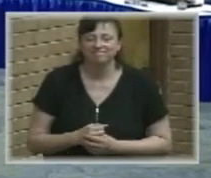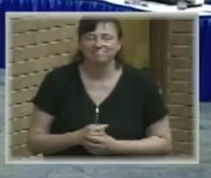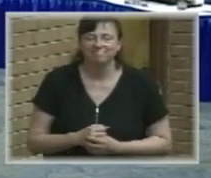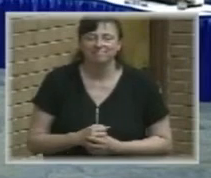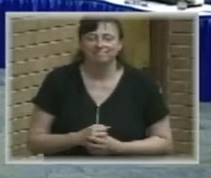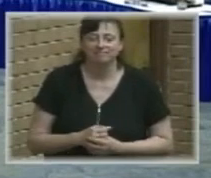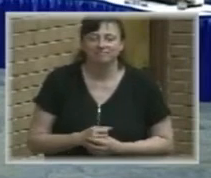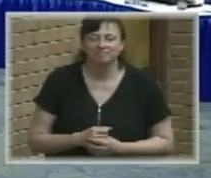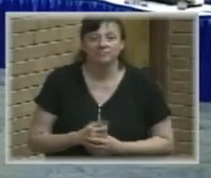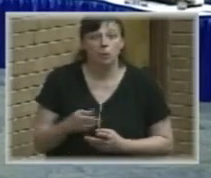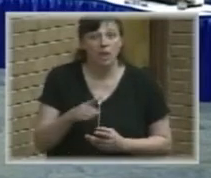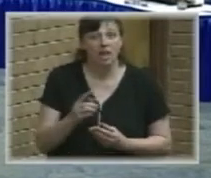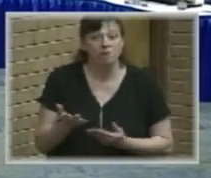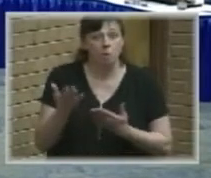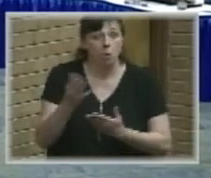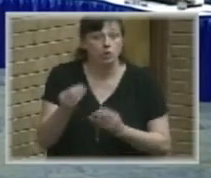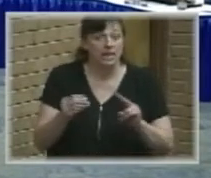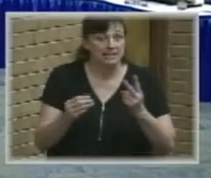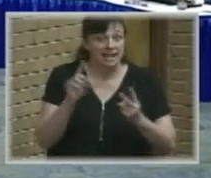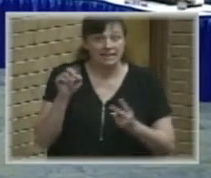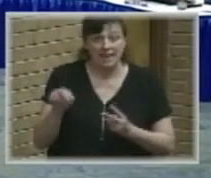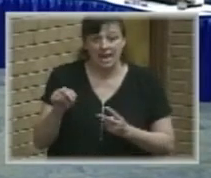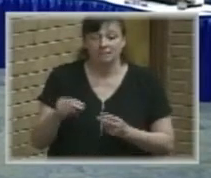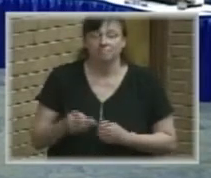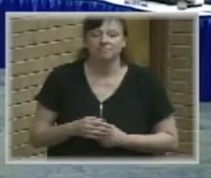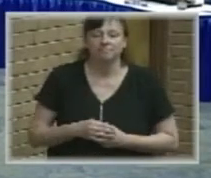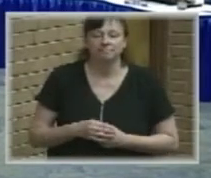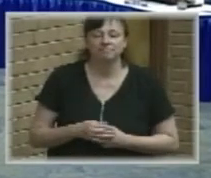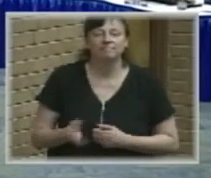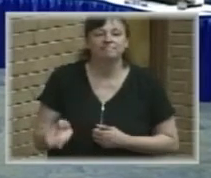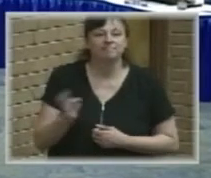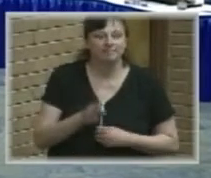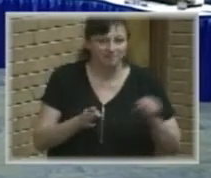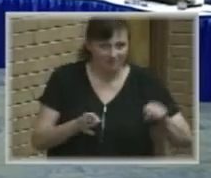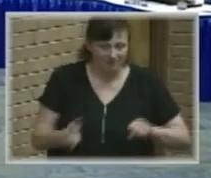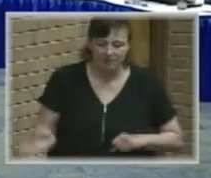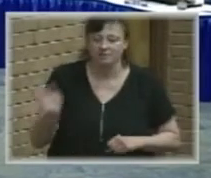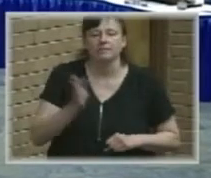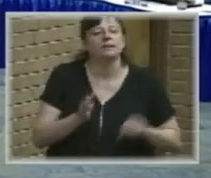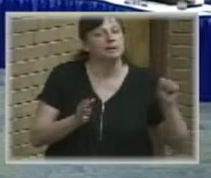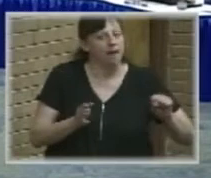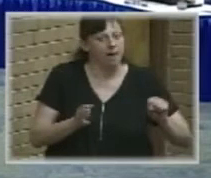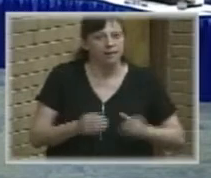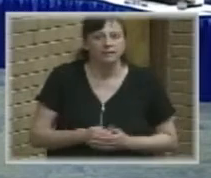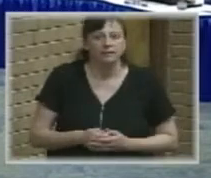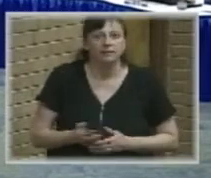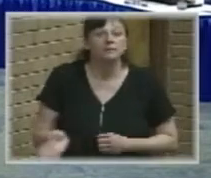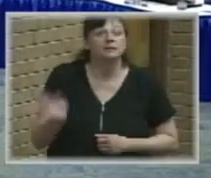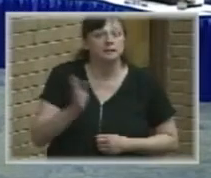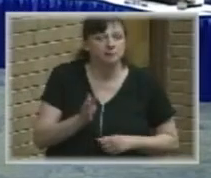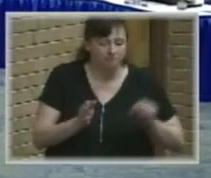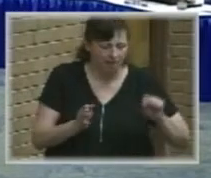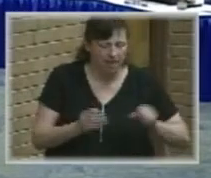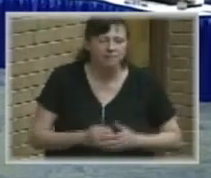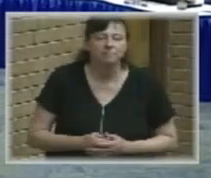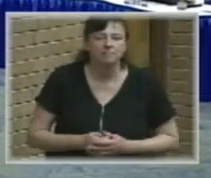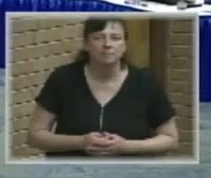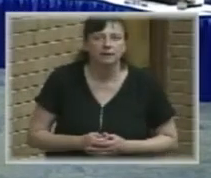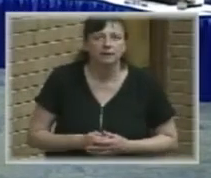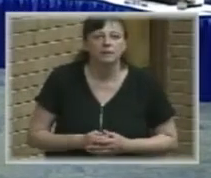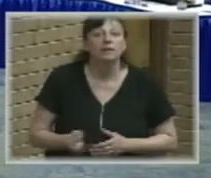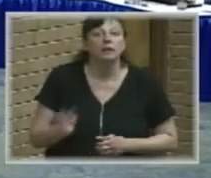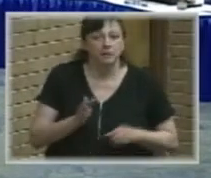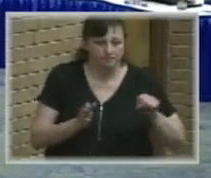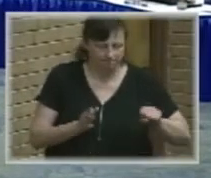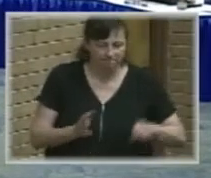hours. We have a motion and a second. Dan, please call the roll. Councilmember DePonzio? Aye. Councilmember Werner? Aye. Councilmember Wilt? Aye.